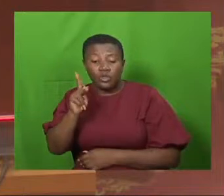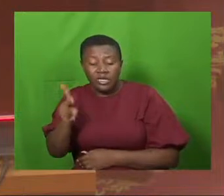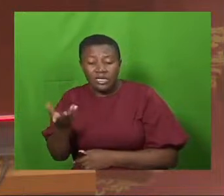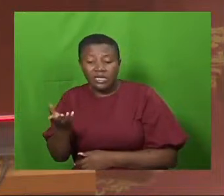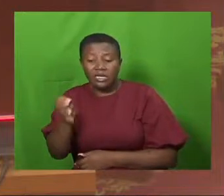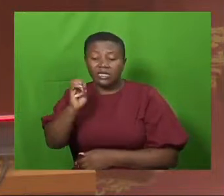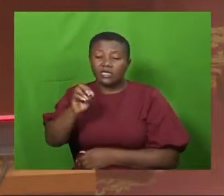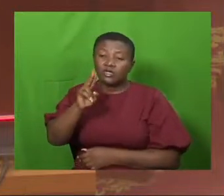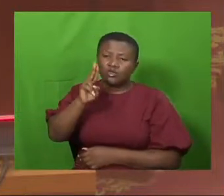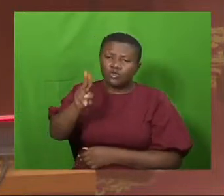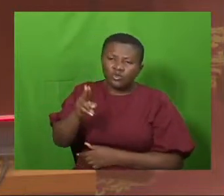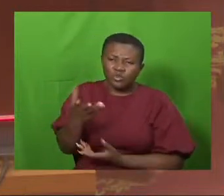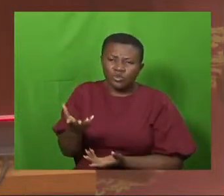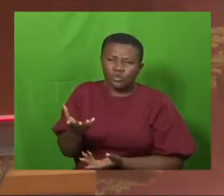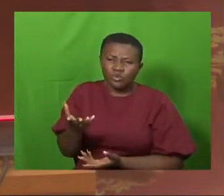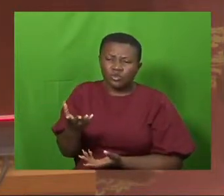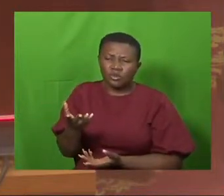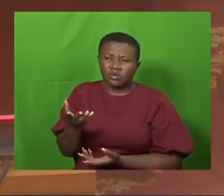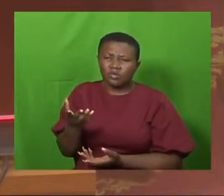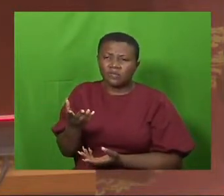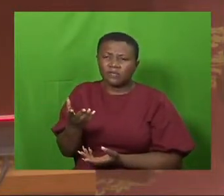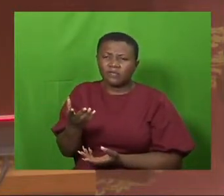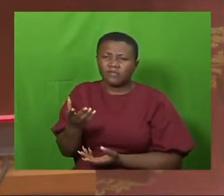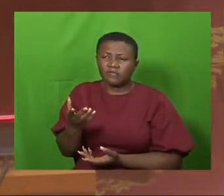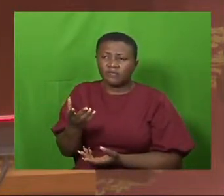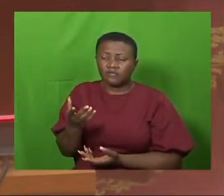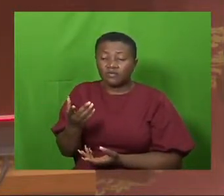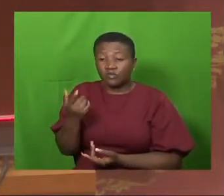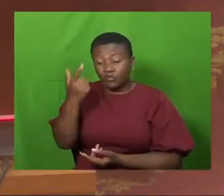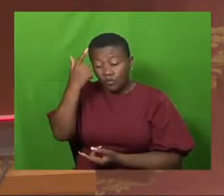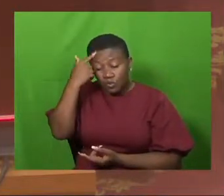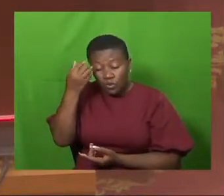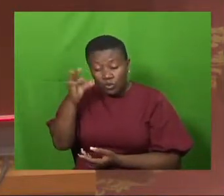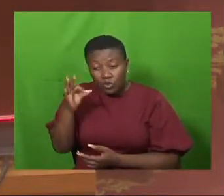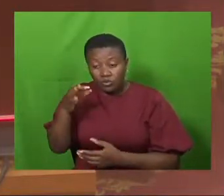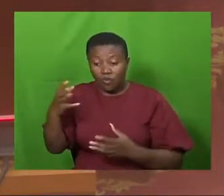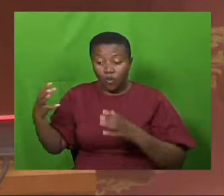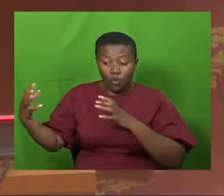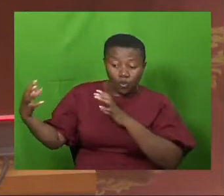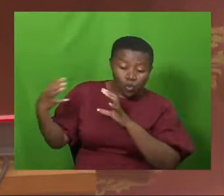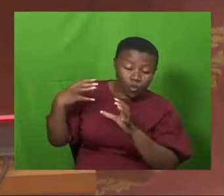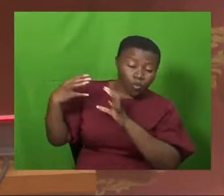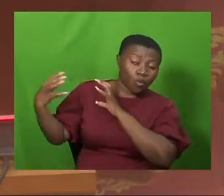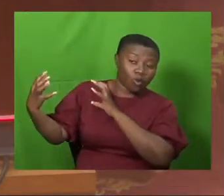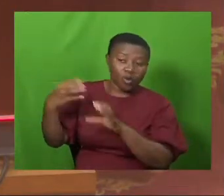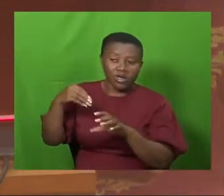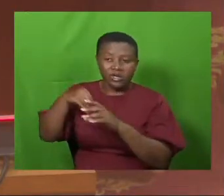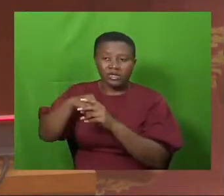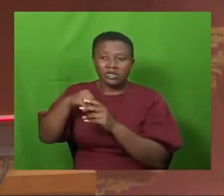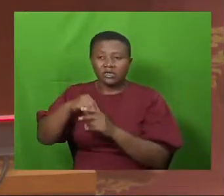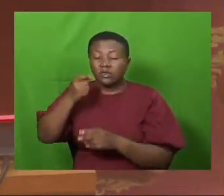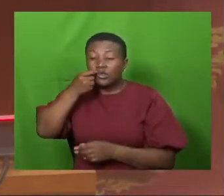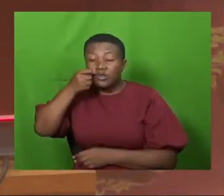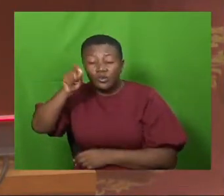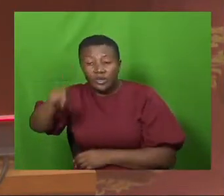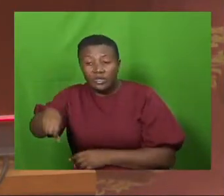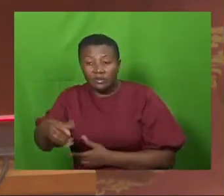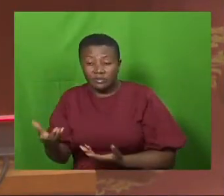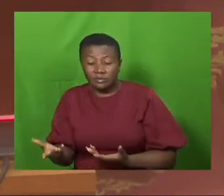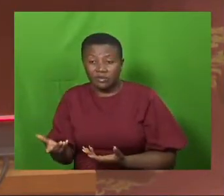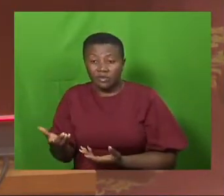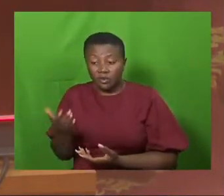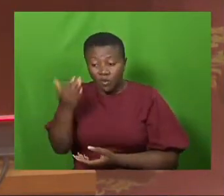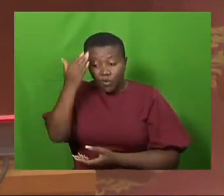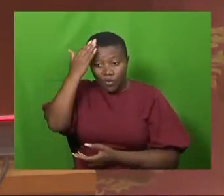America is in disarray because of the war in Ukraine. Why is it that when it comes to their own country,